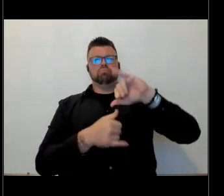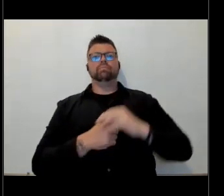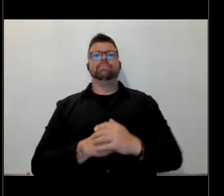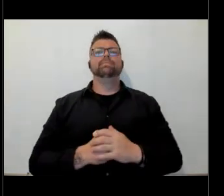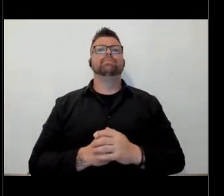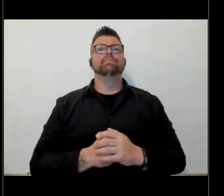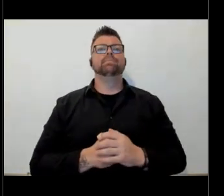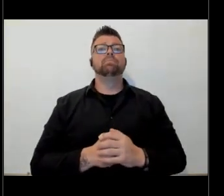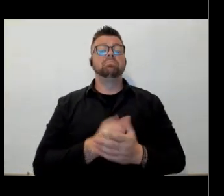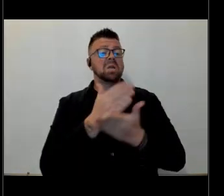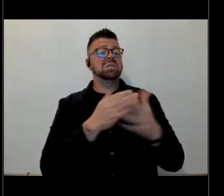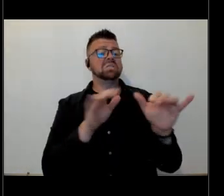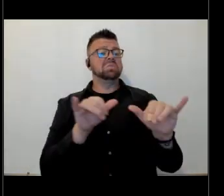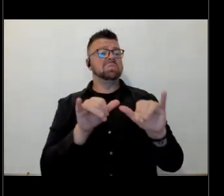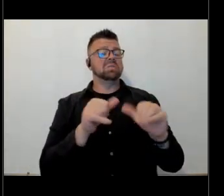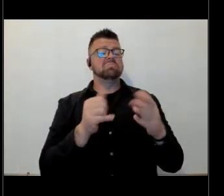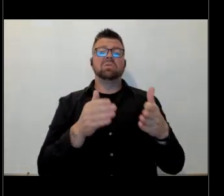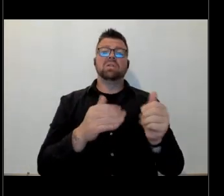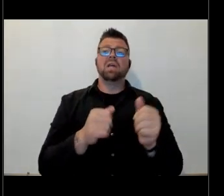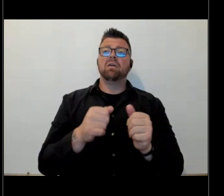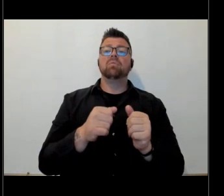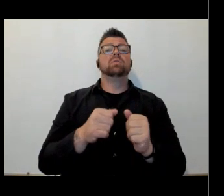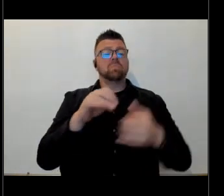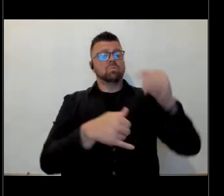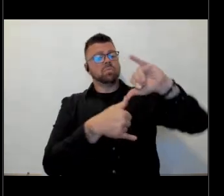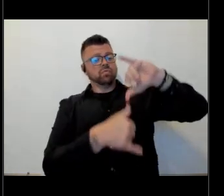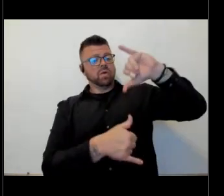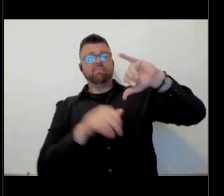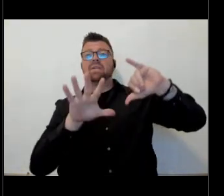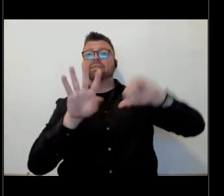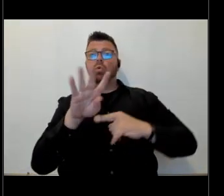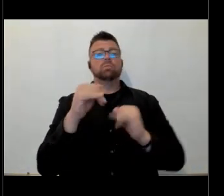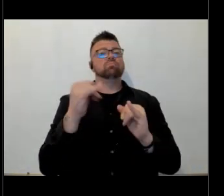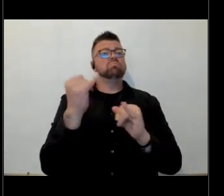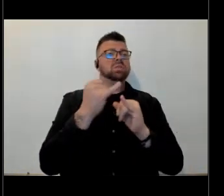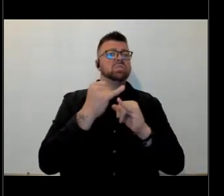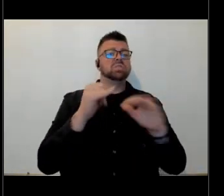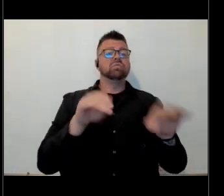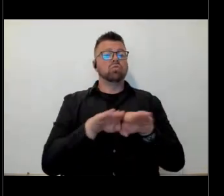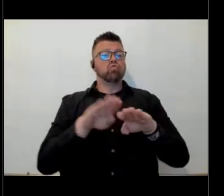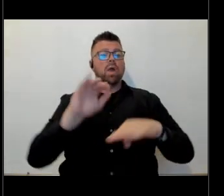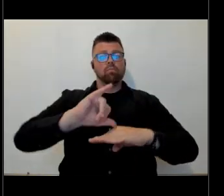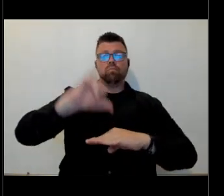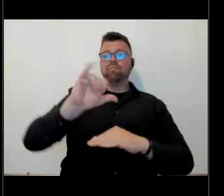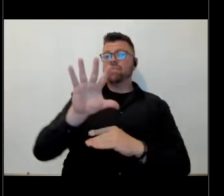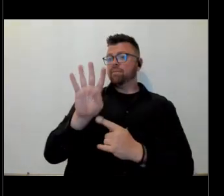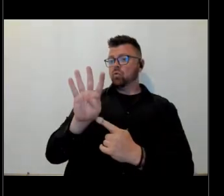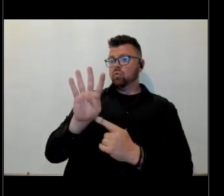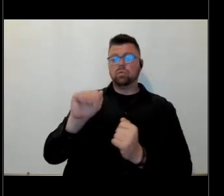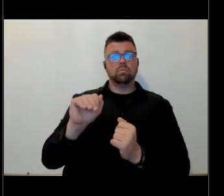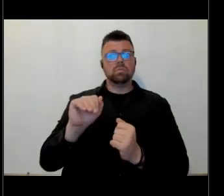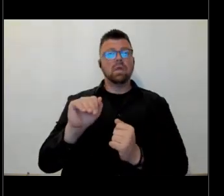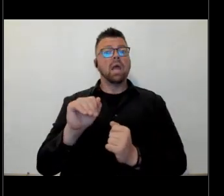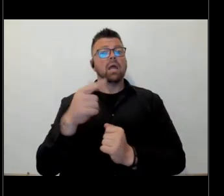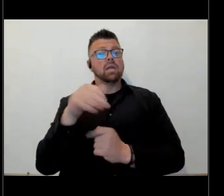Some standards allow a height of 54 inches above the ground level at gates to swimming pools.